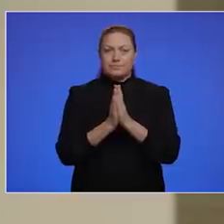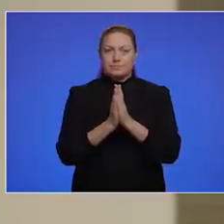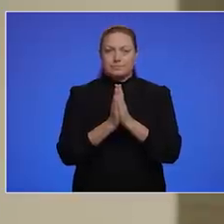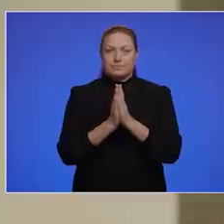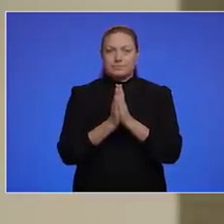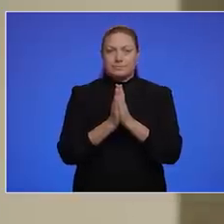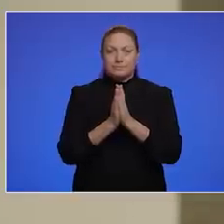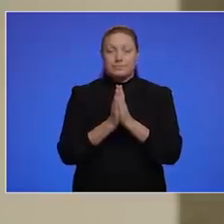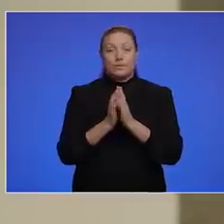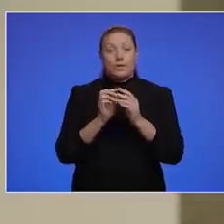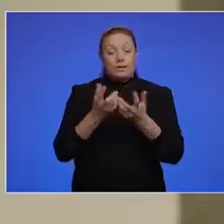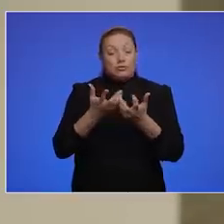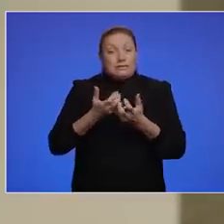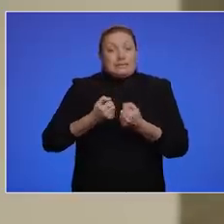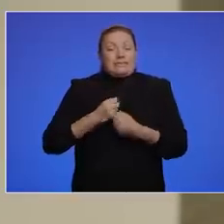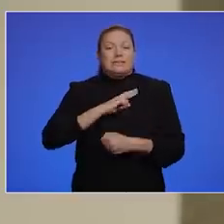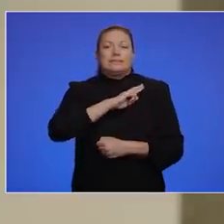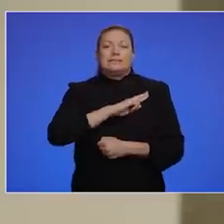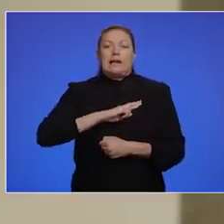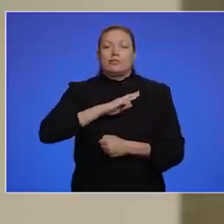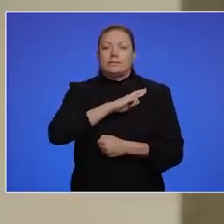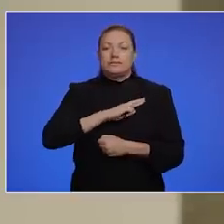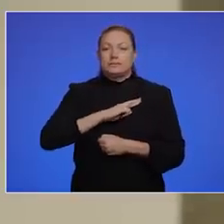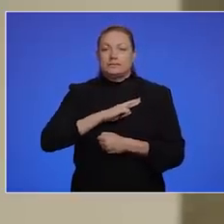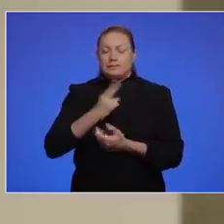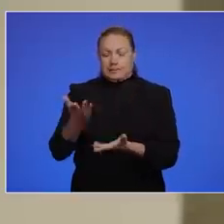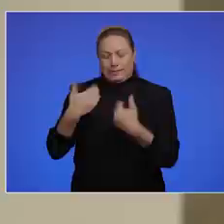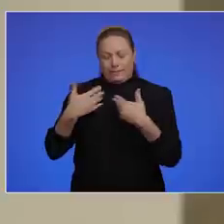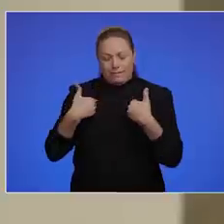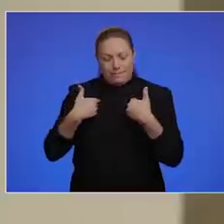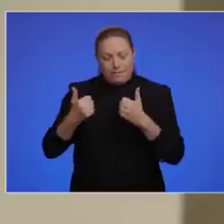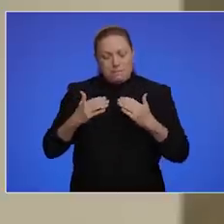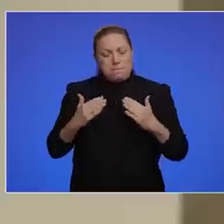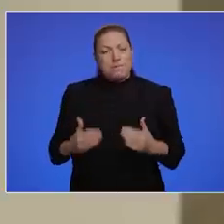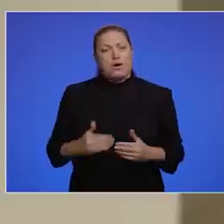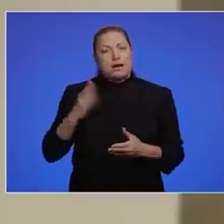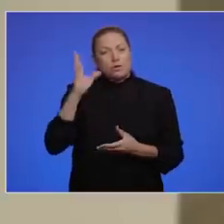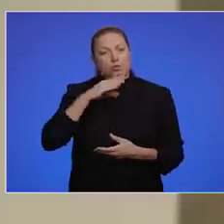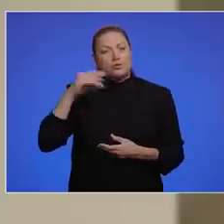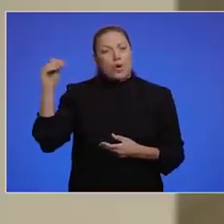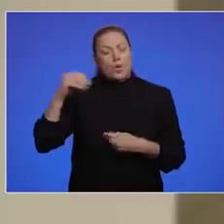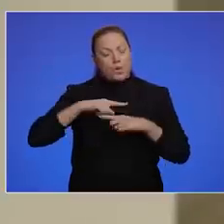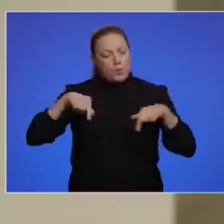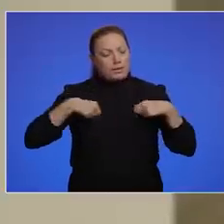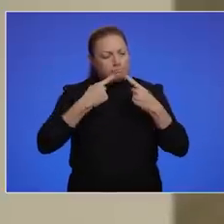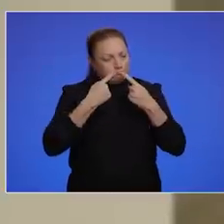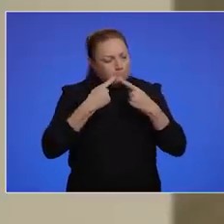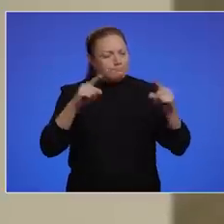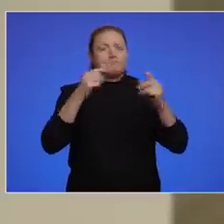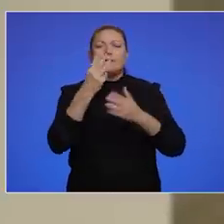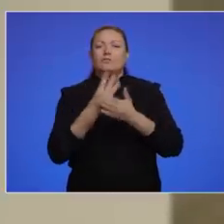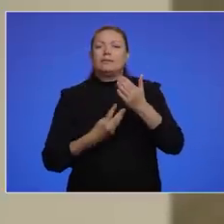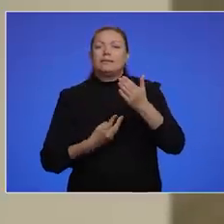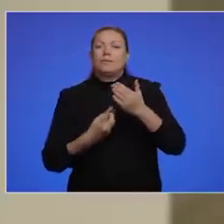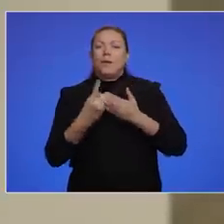May receiving this sacrament, O Lord, our God, bring us health of body and soul, as we confess your eternal holy trinity